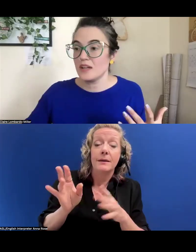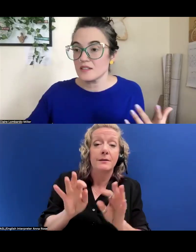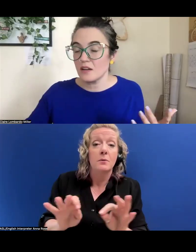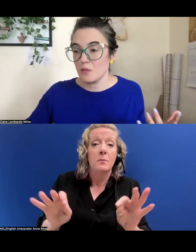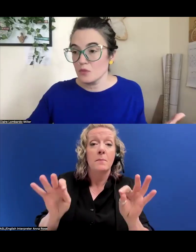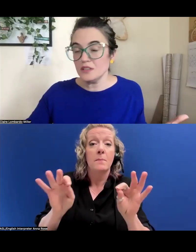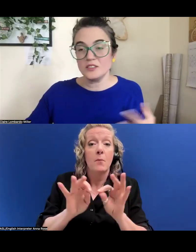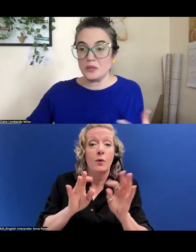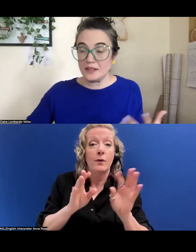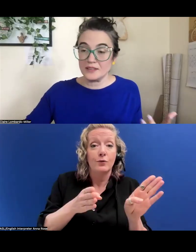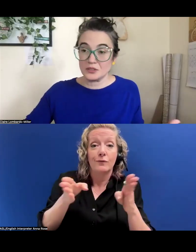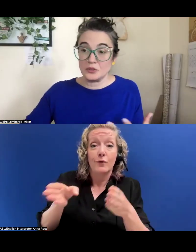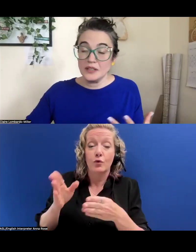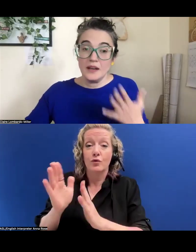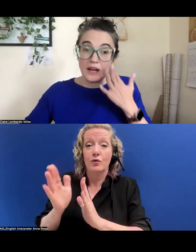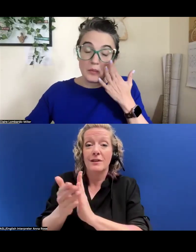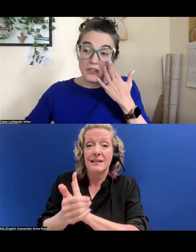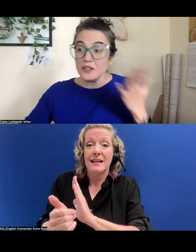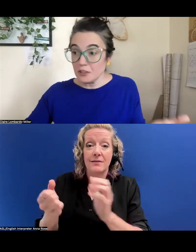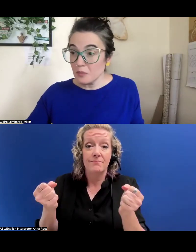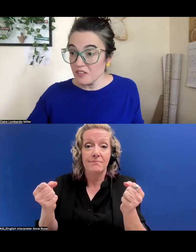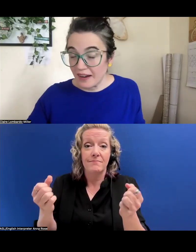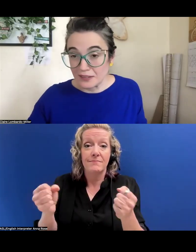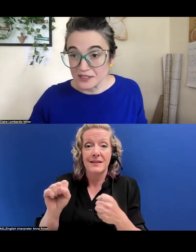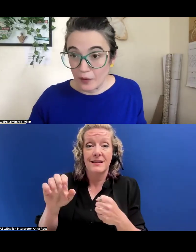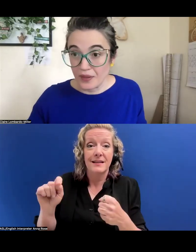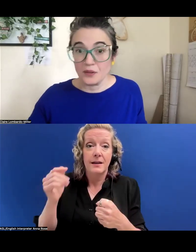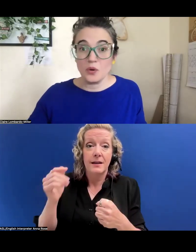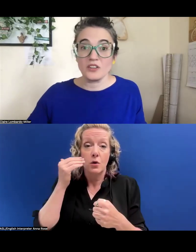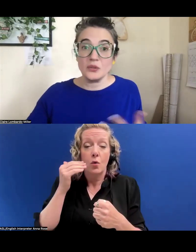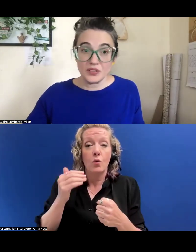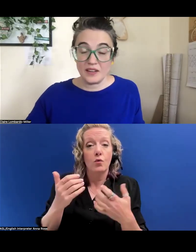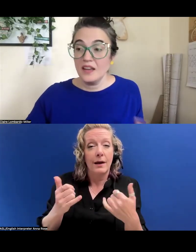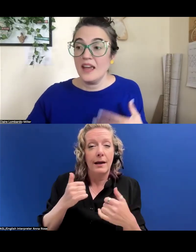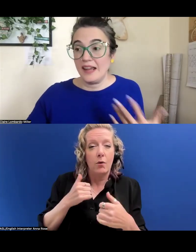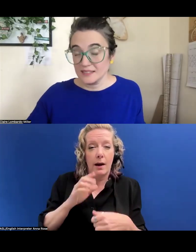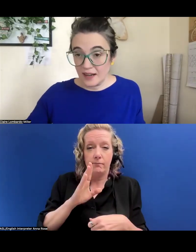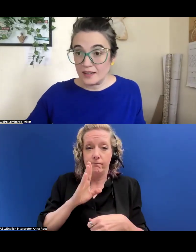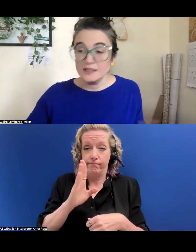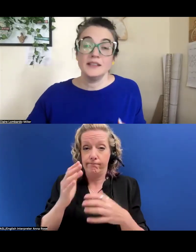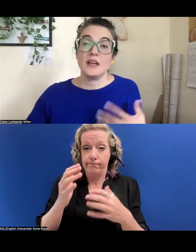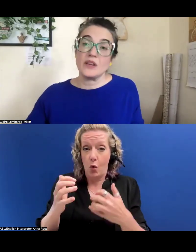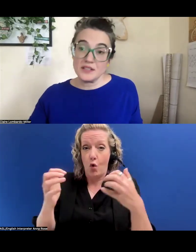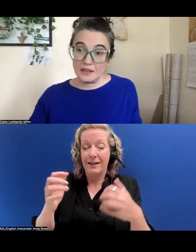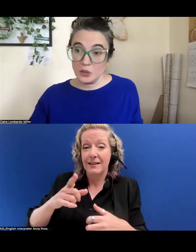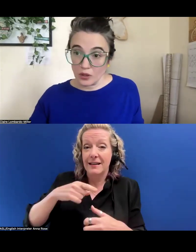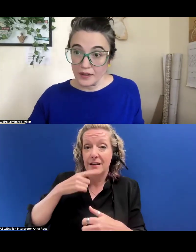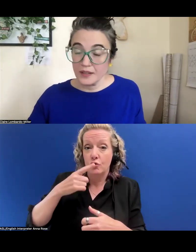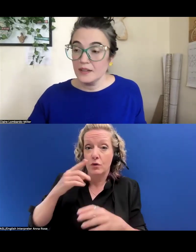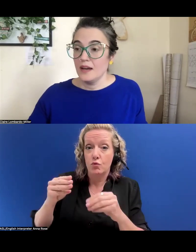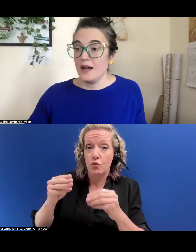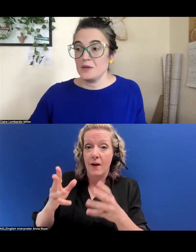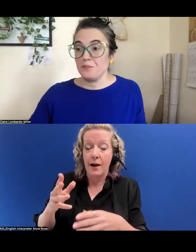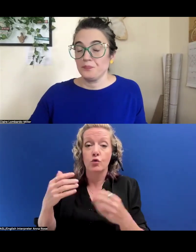So I'm really speaking to other hearing providers out there who are using ASL in their daily